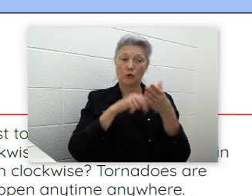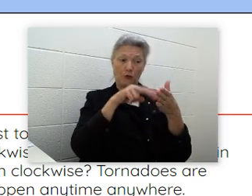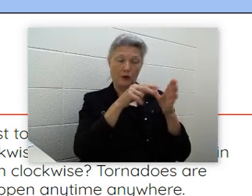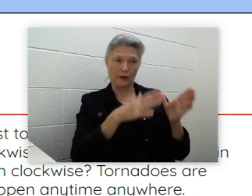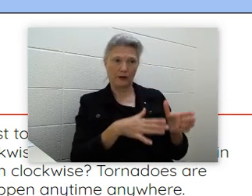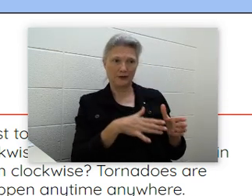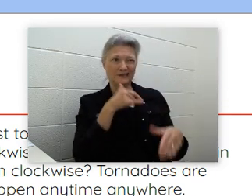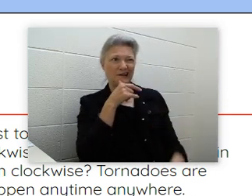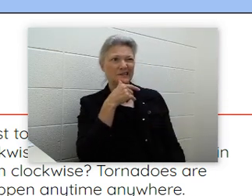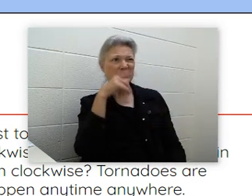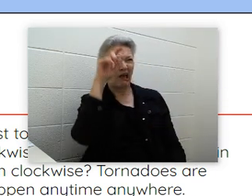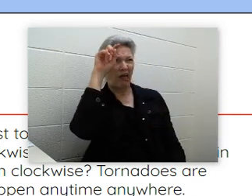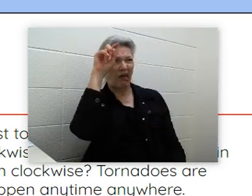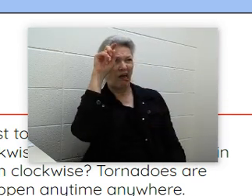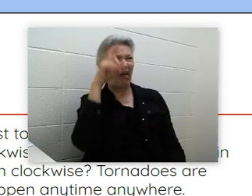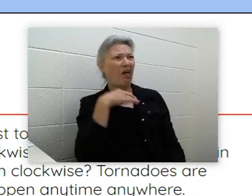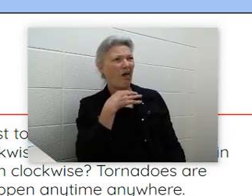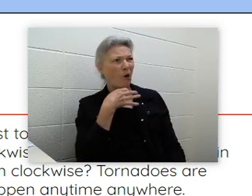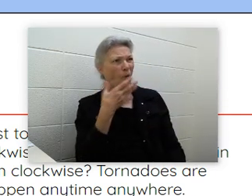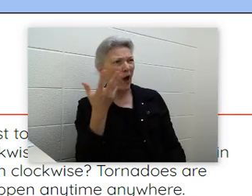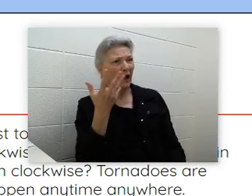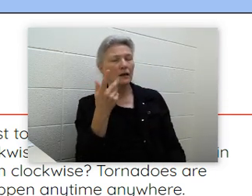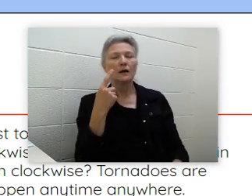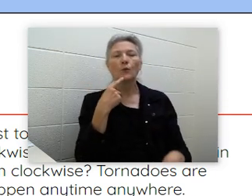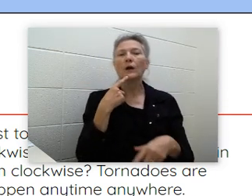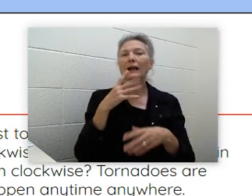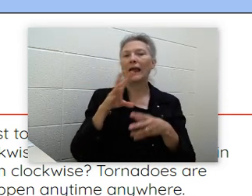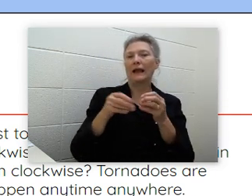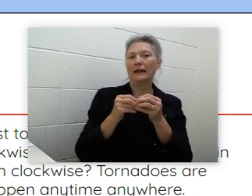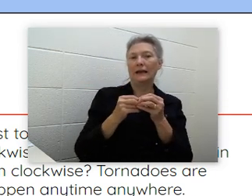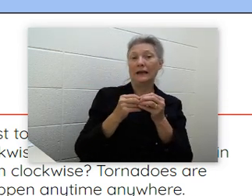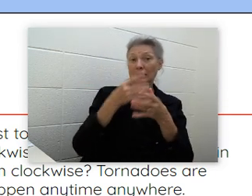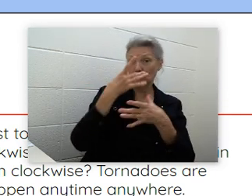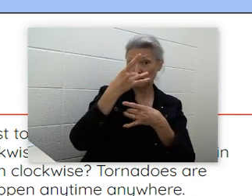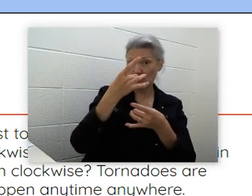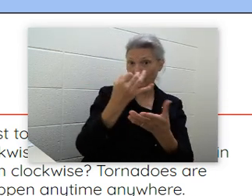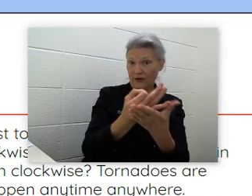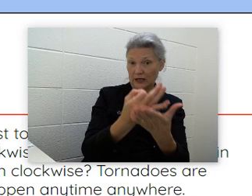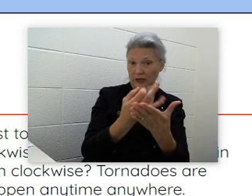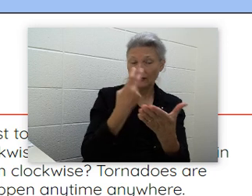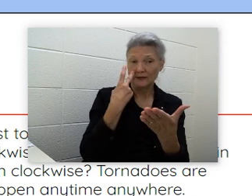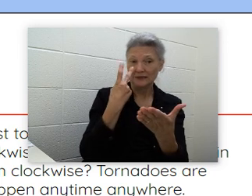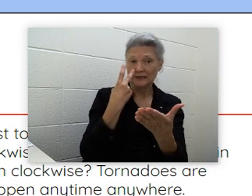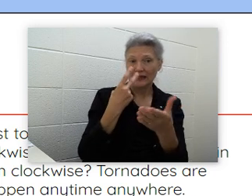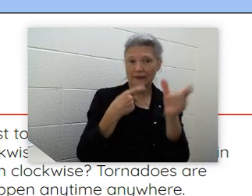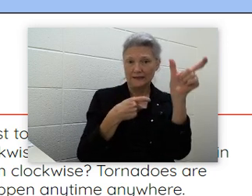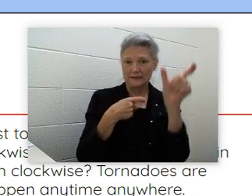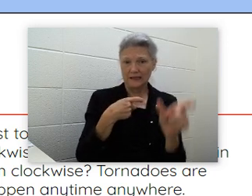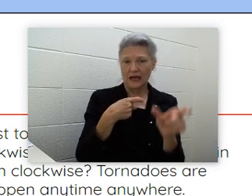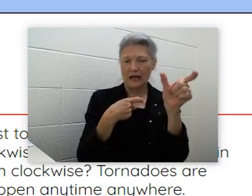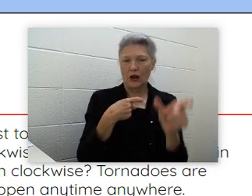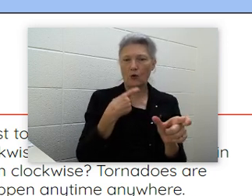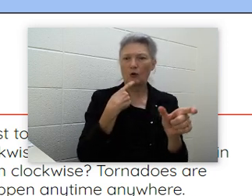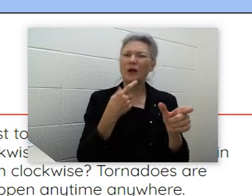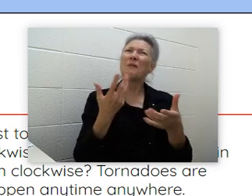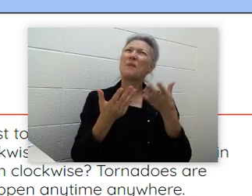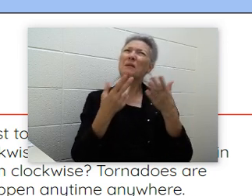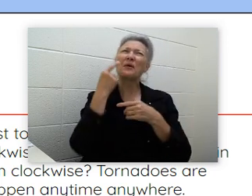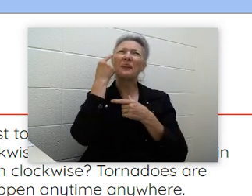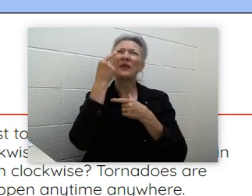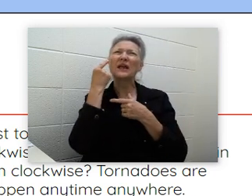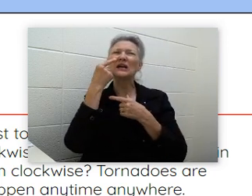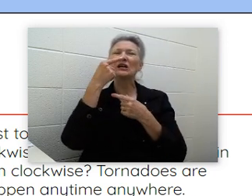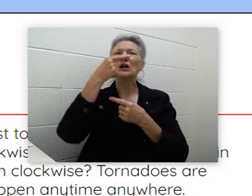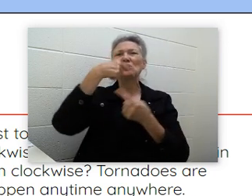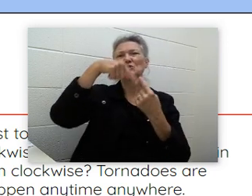isn't left hanging. We can add another interesting fact here. As you can see up to the side, I wrote, you might be thinking